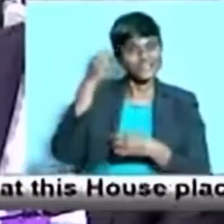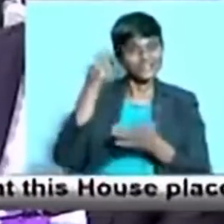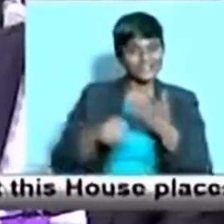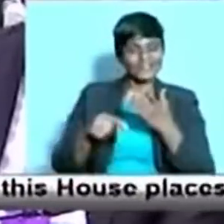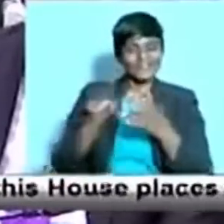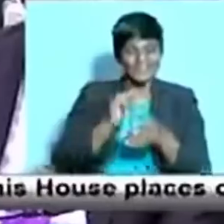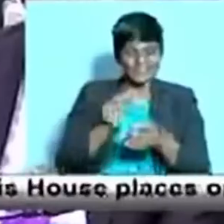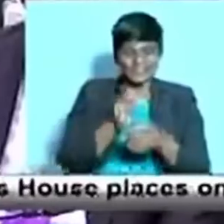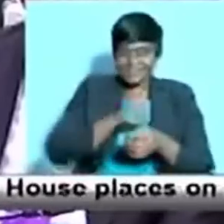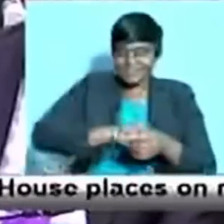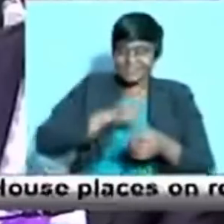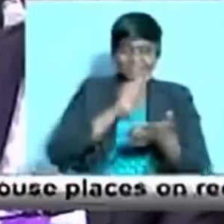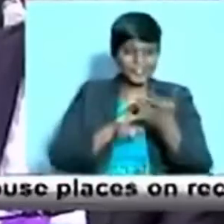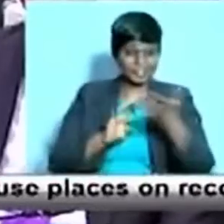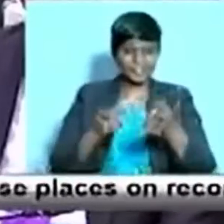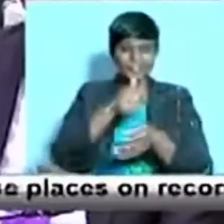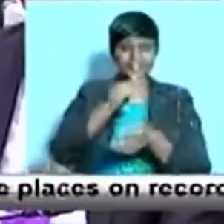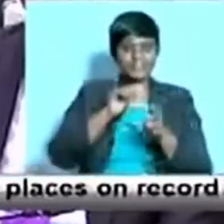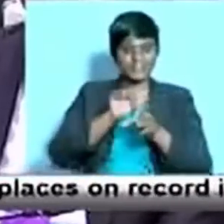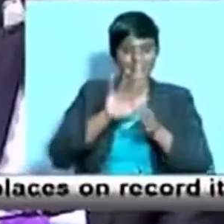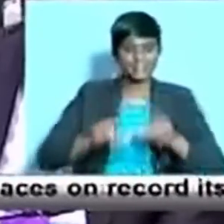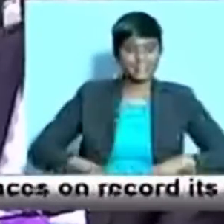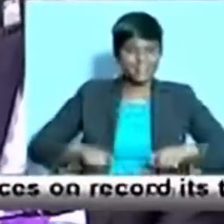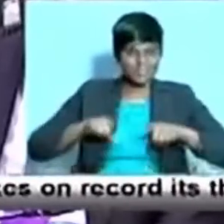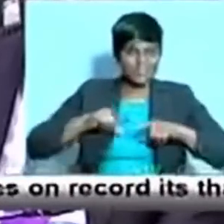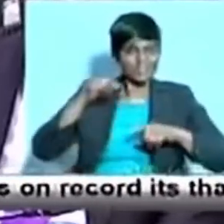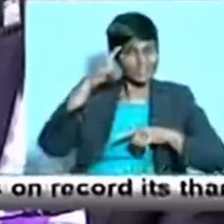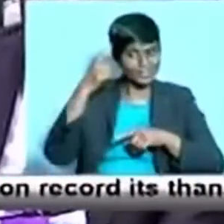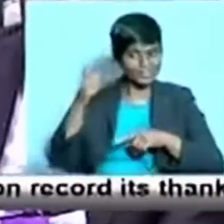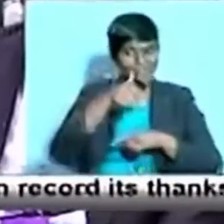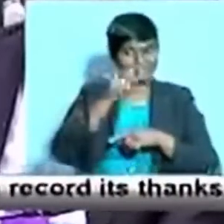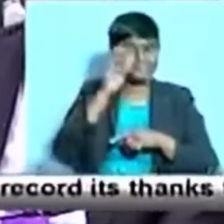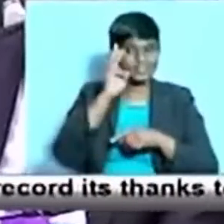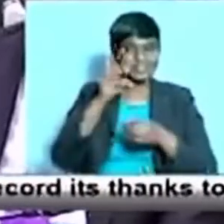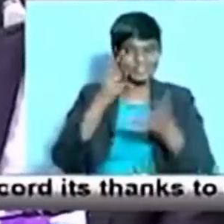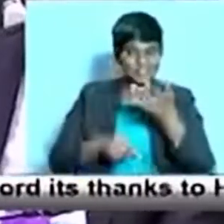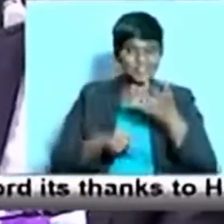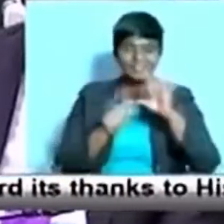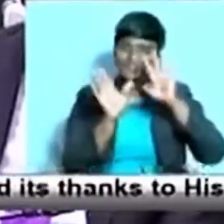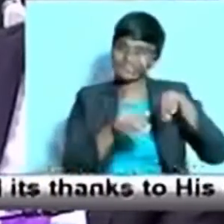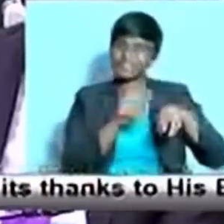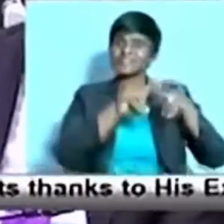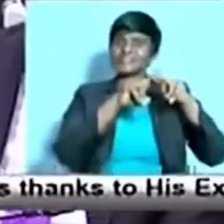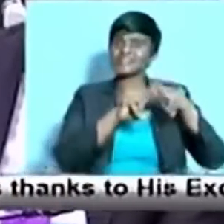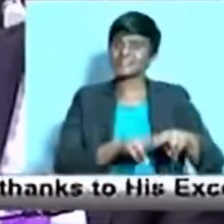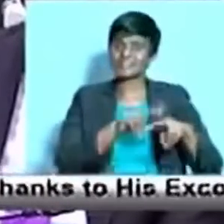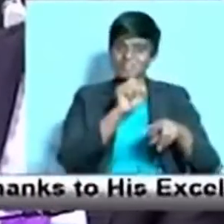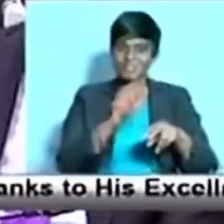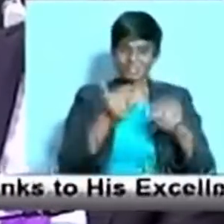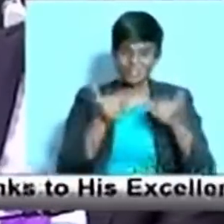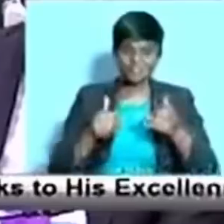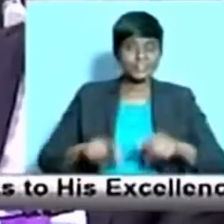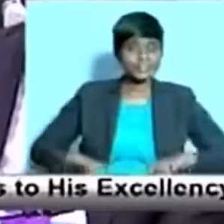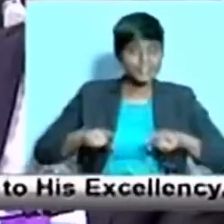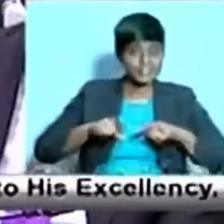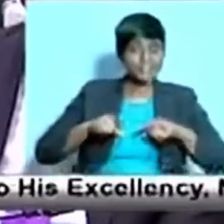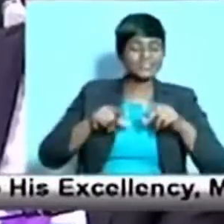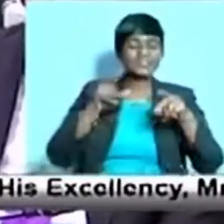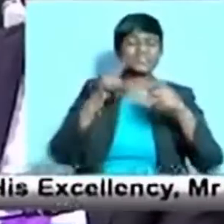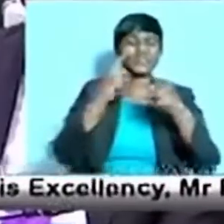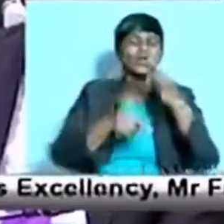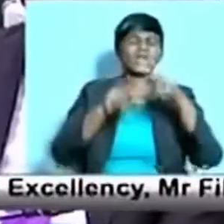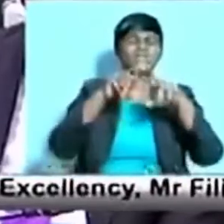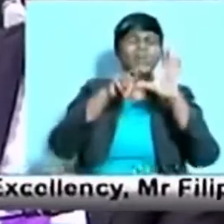believed. They never thought in their wildest dreams that they would leave Pampando. But as life is, What is